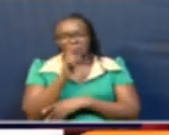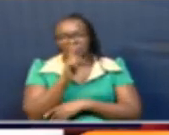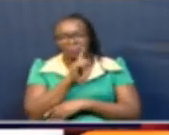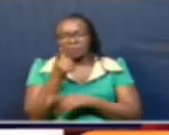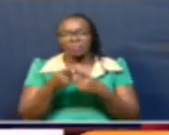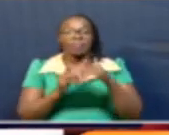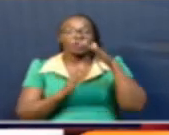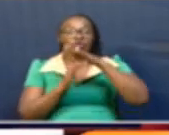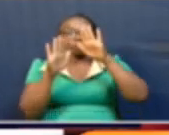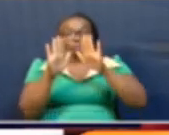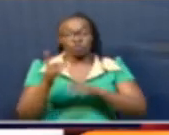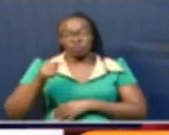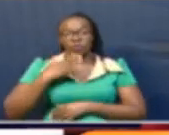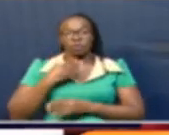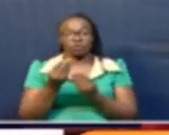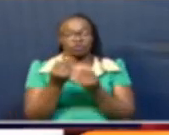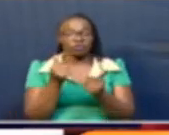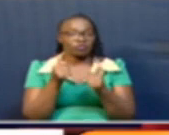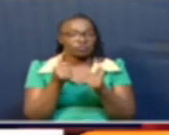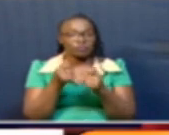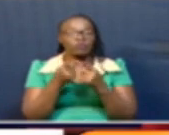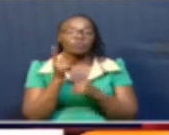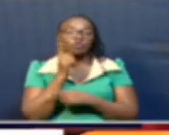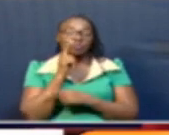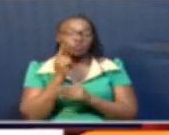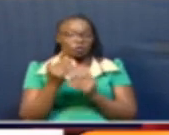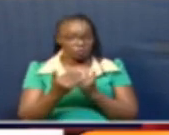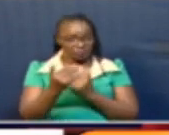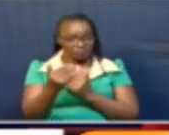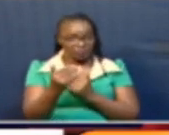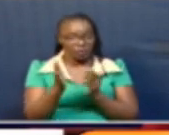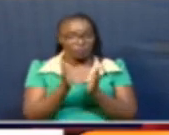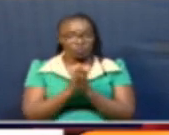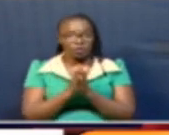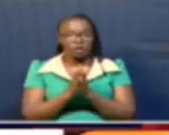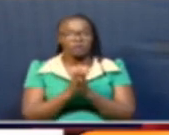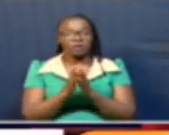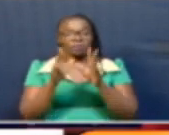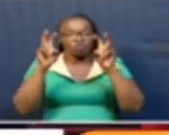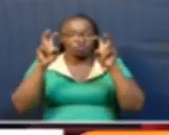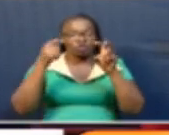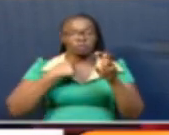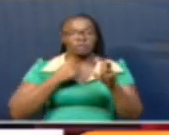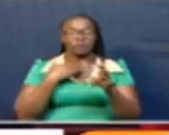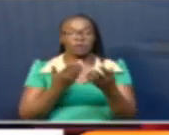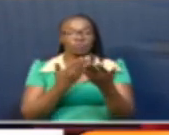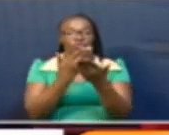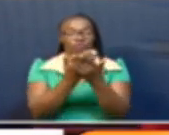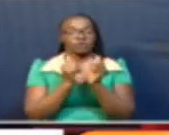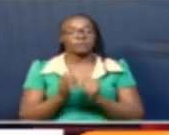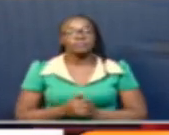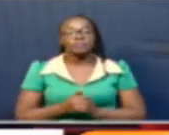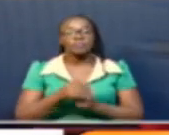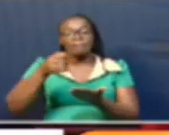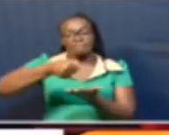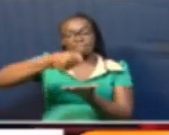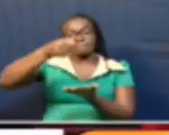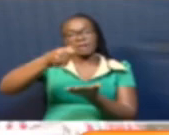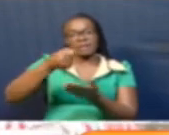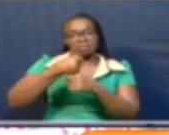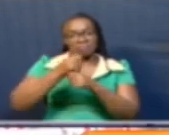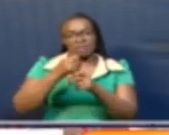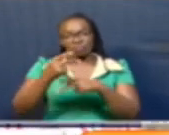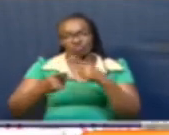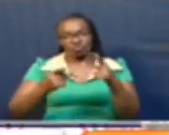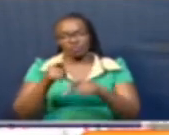going to deal with starting tomorrow, with the procedural motion I'm going to move, is the budget making process.